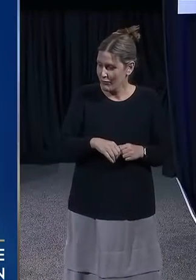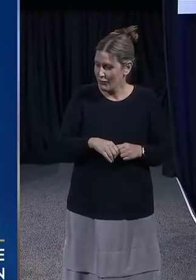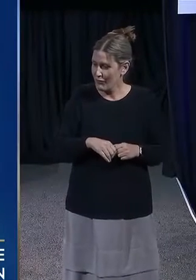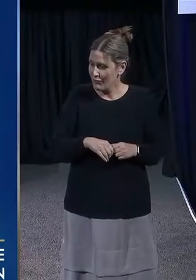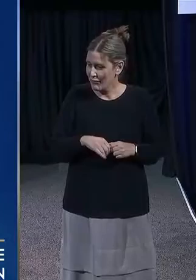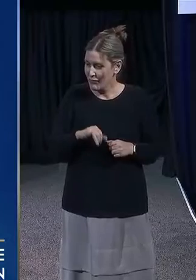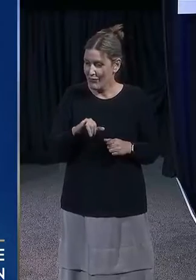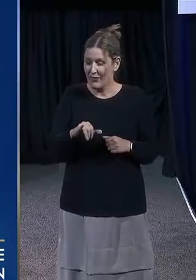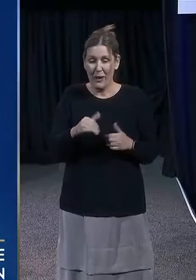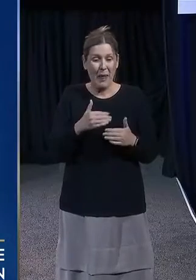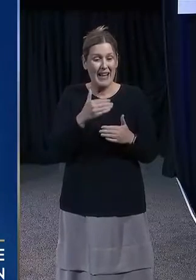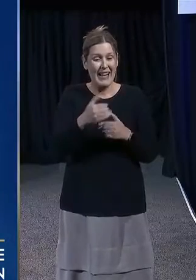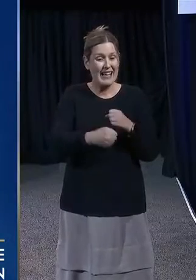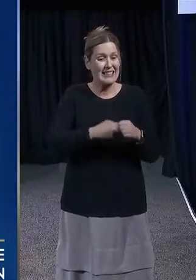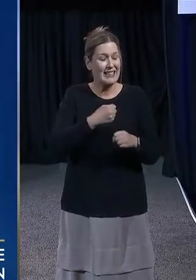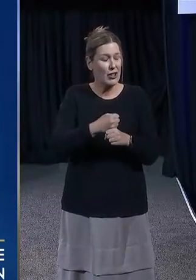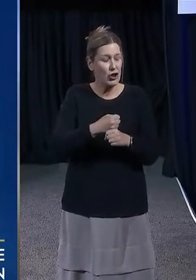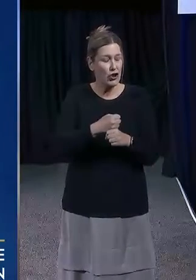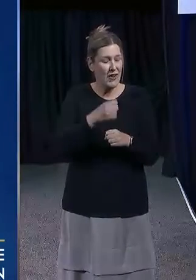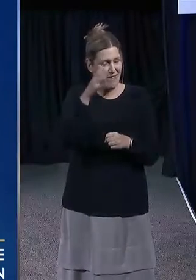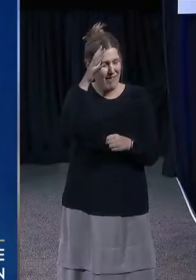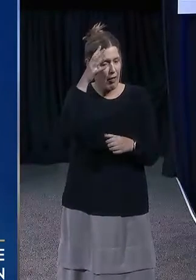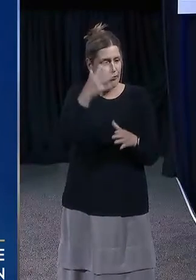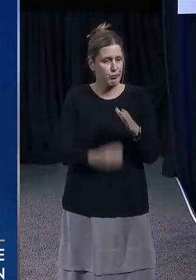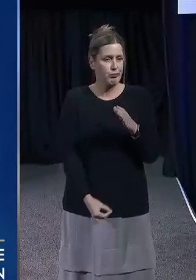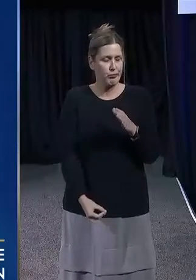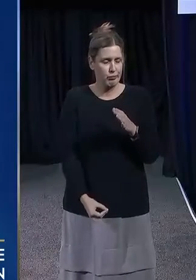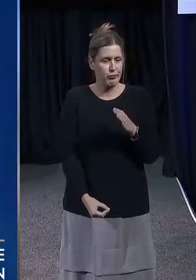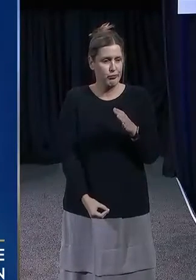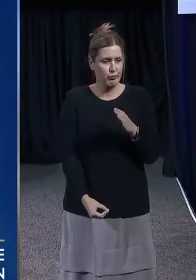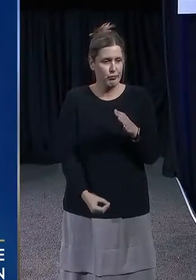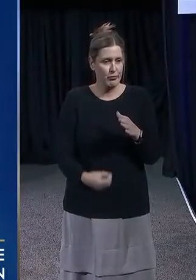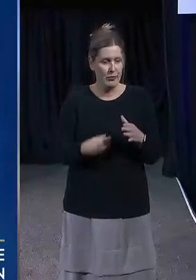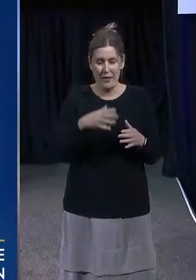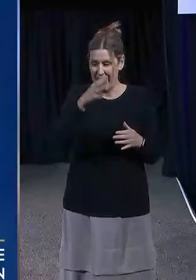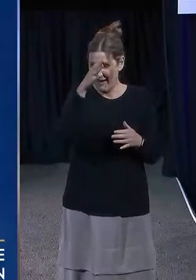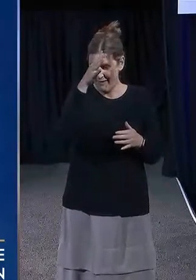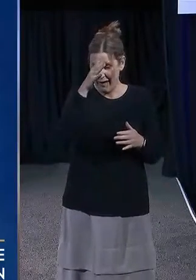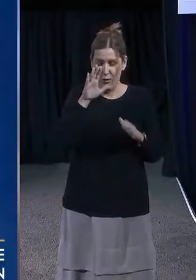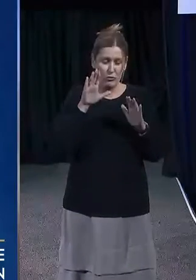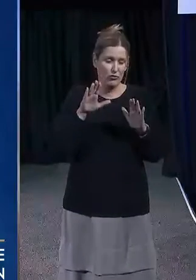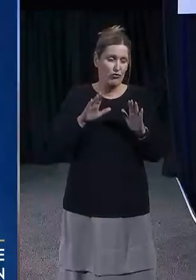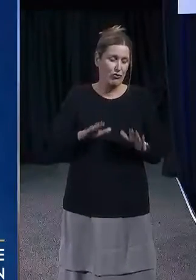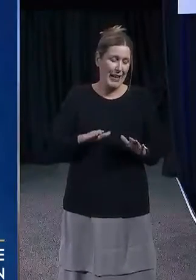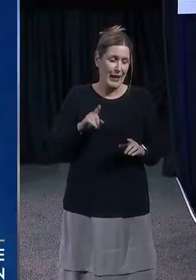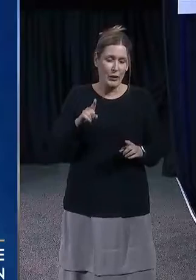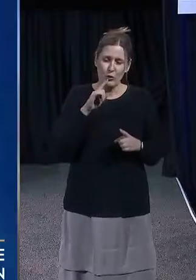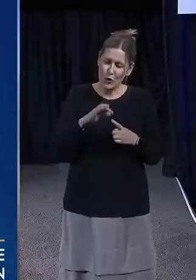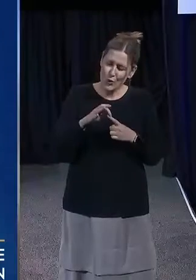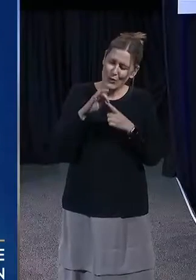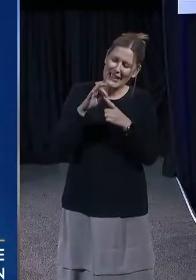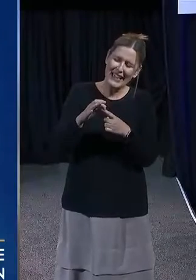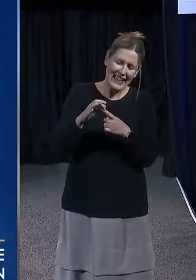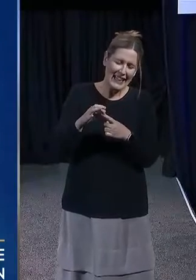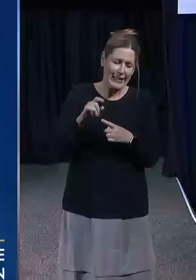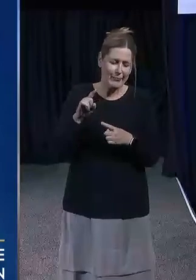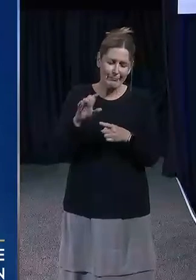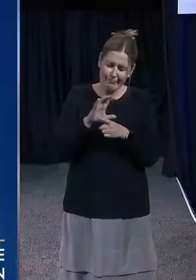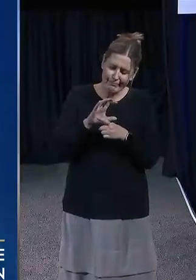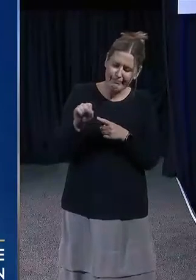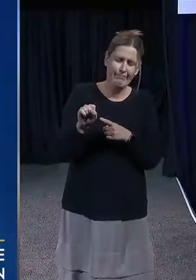my father would be dead. So my father was remarkable. He was unique. He was